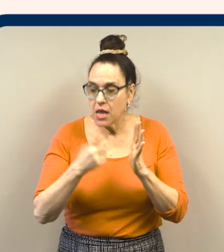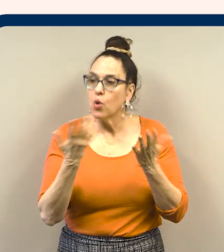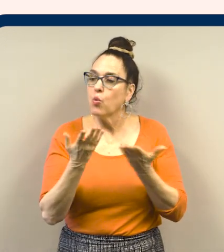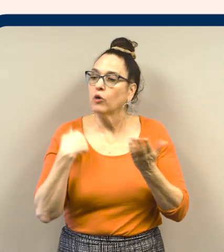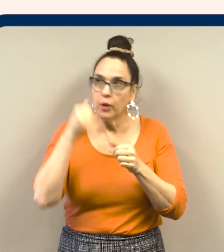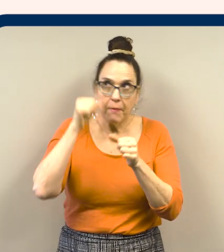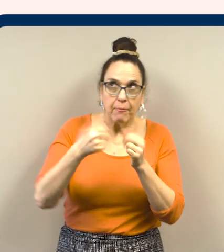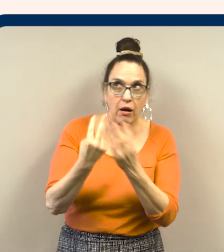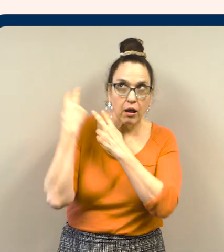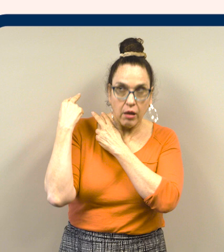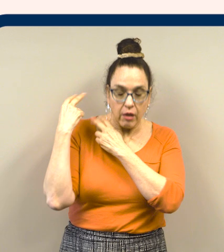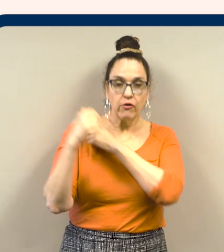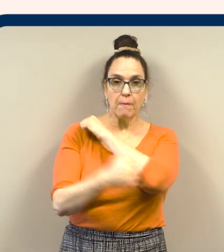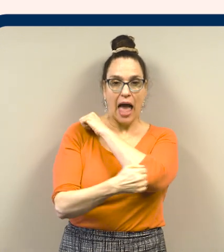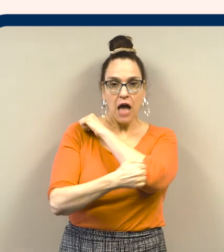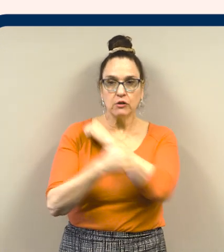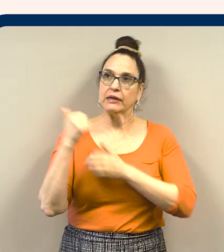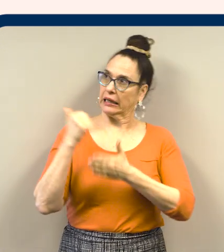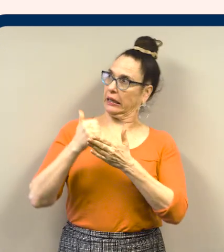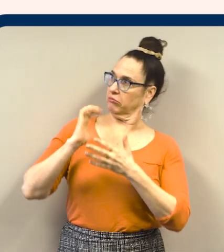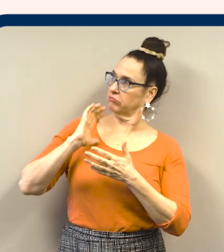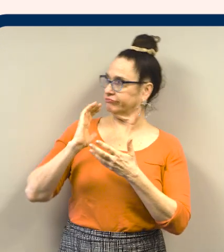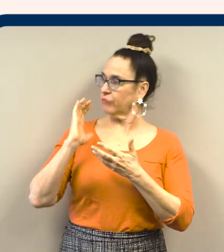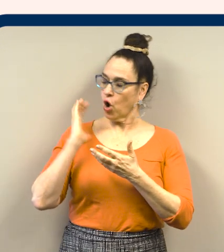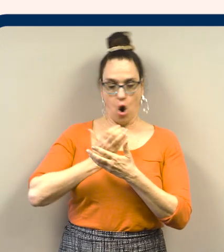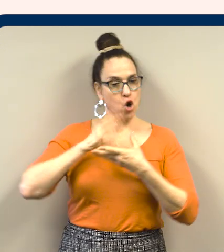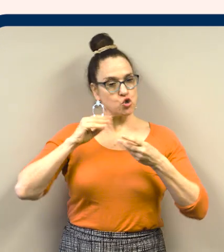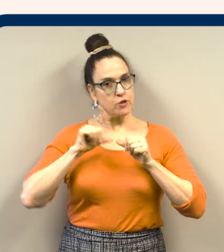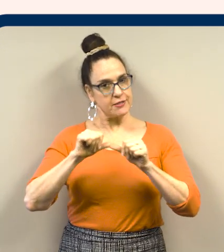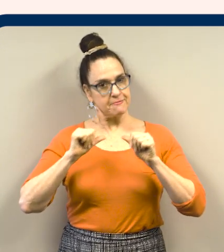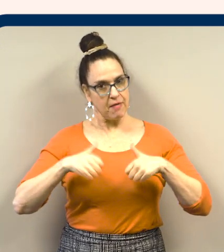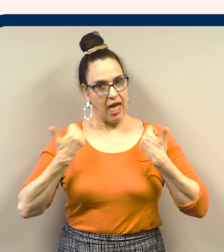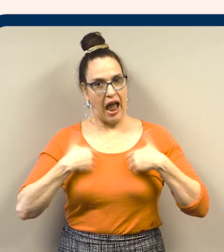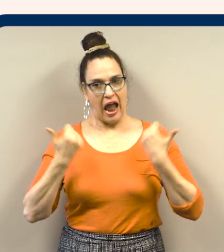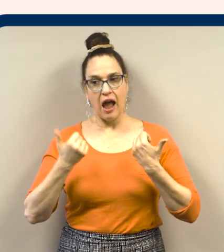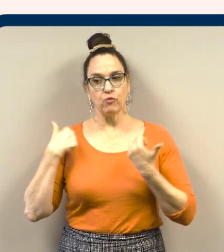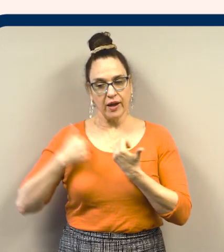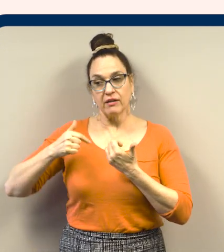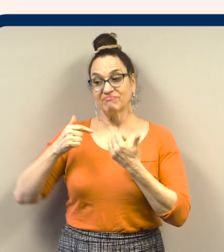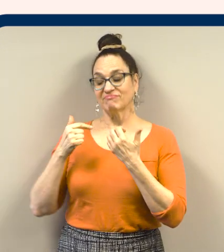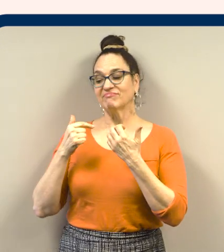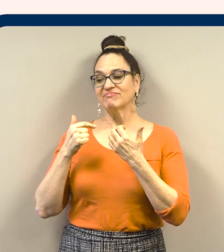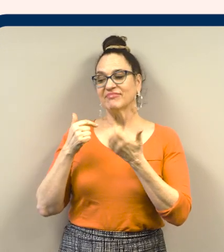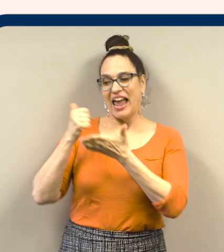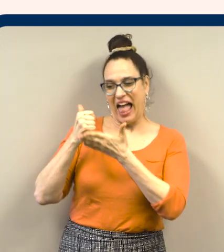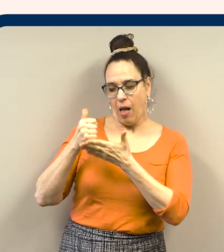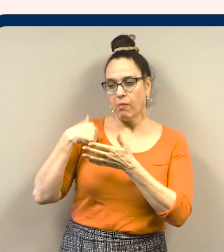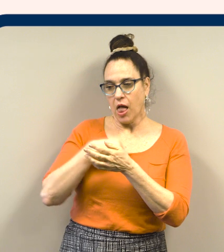alive. Passover is not just about remembering history, but about passing down its meaning and values to